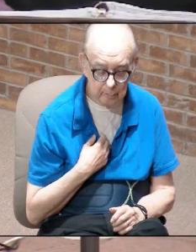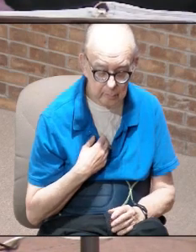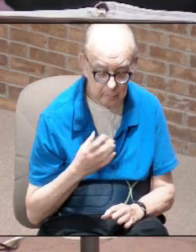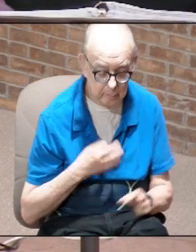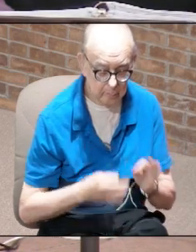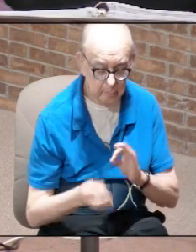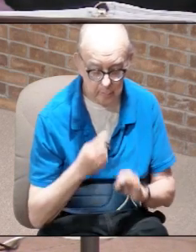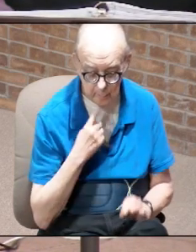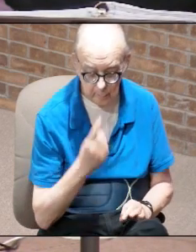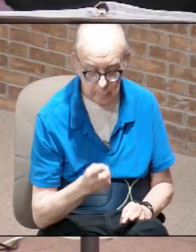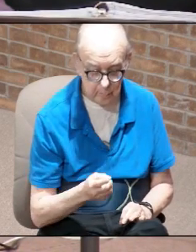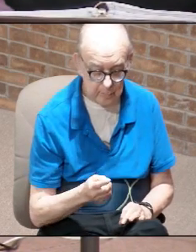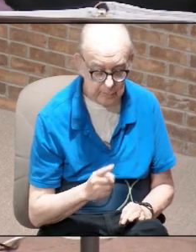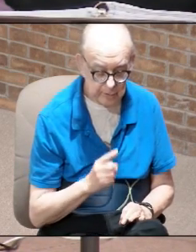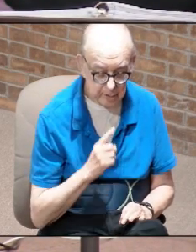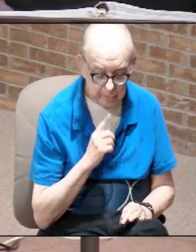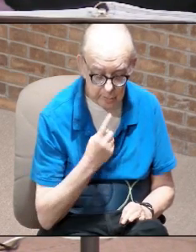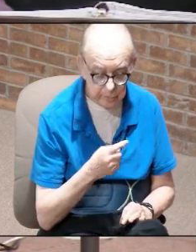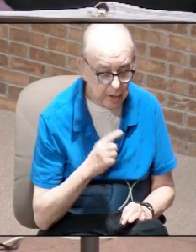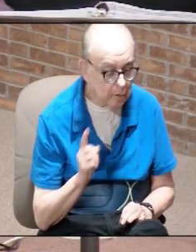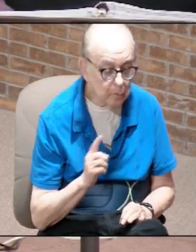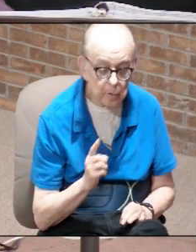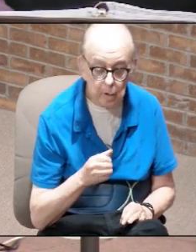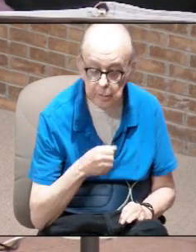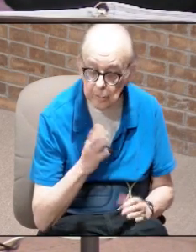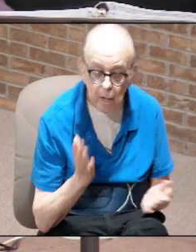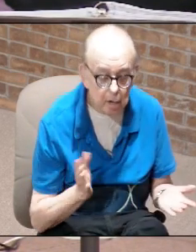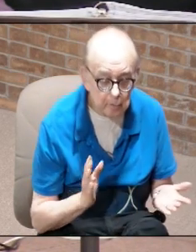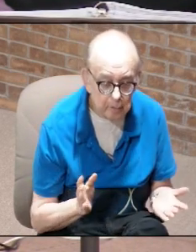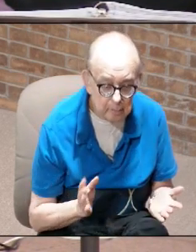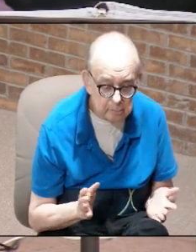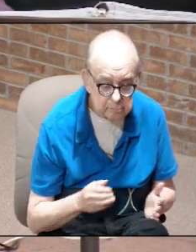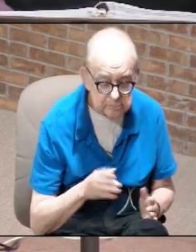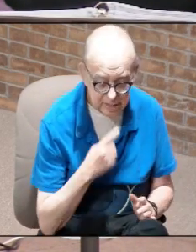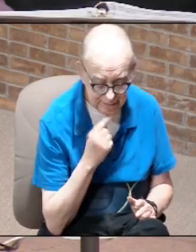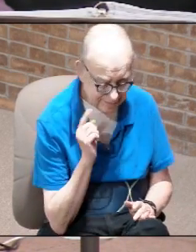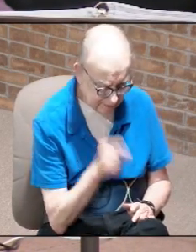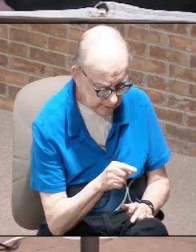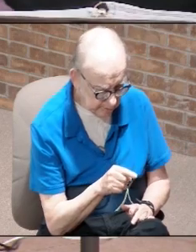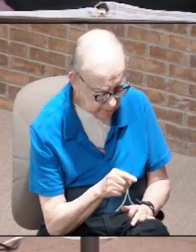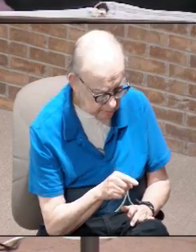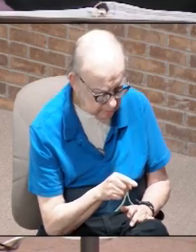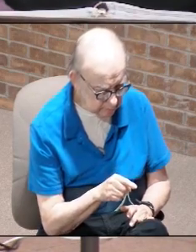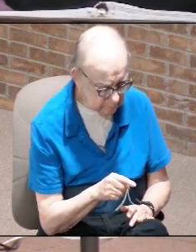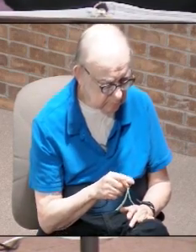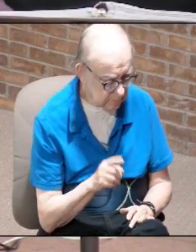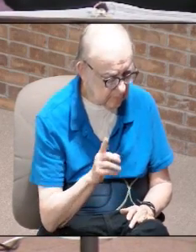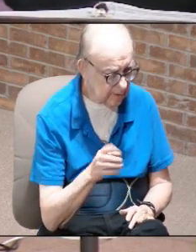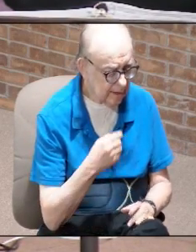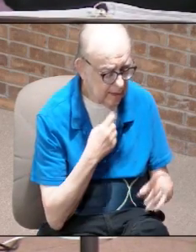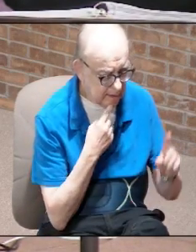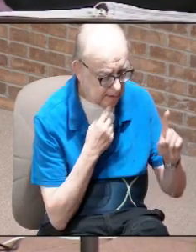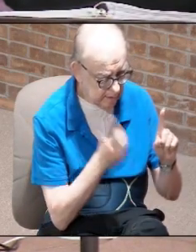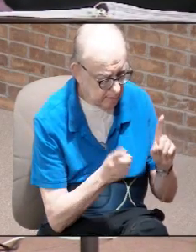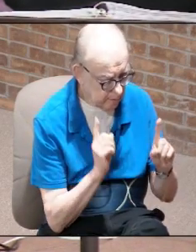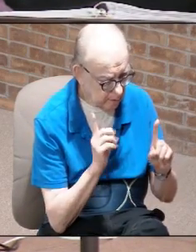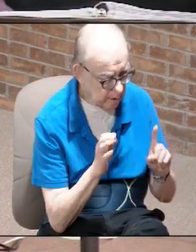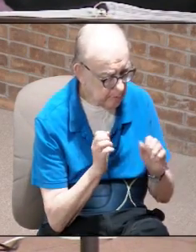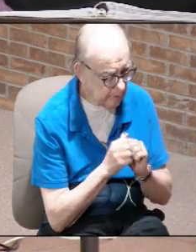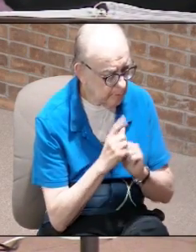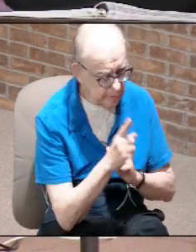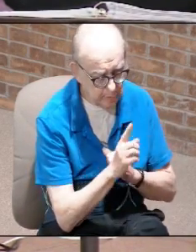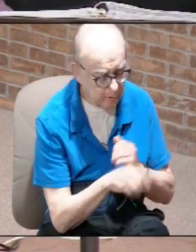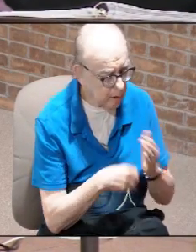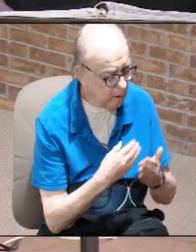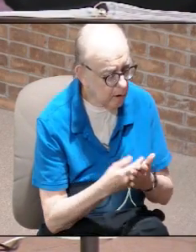Instead of saying, where are you? He's telling you, I told you that I was going to be with